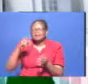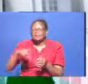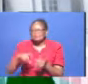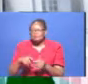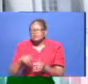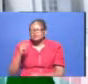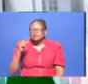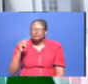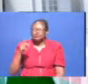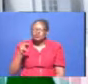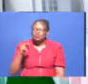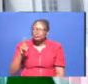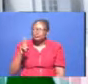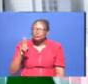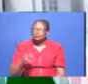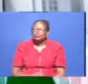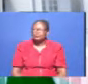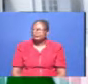general election.